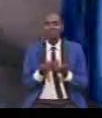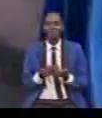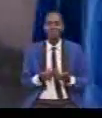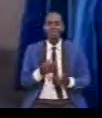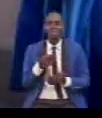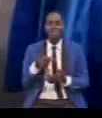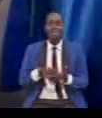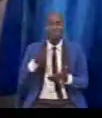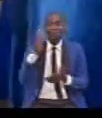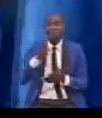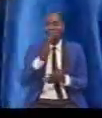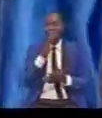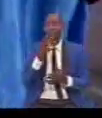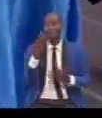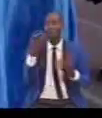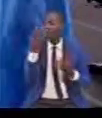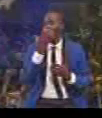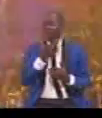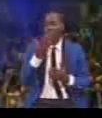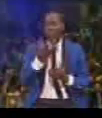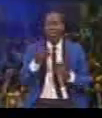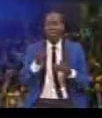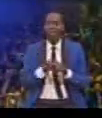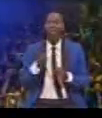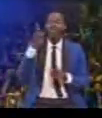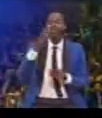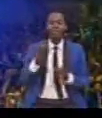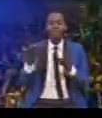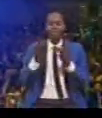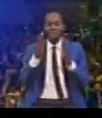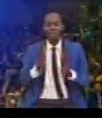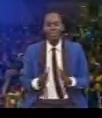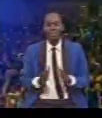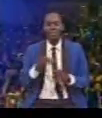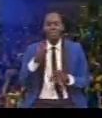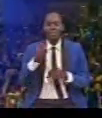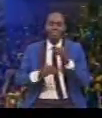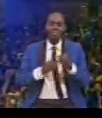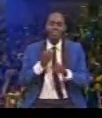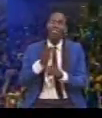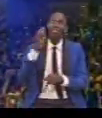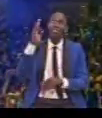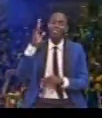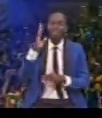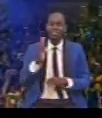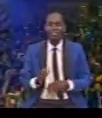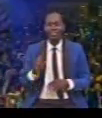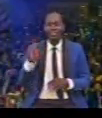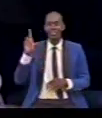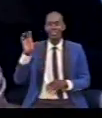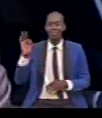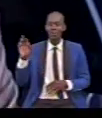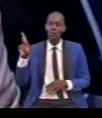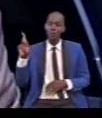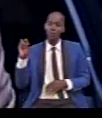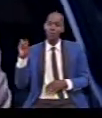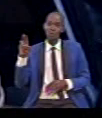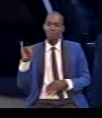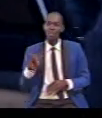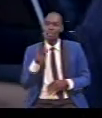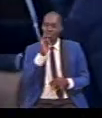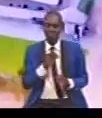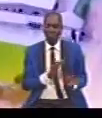This will be awesome. As God's servant, the international evangelist, Pastor Dr. W.F. Kumuyi, is set to